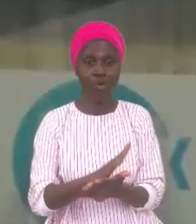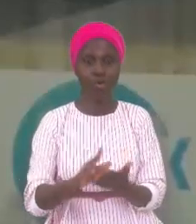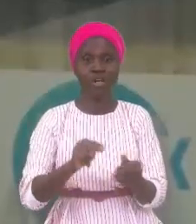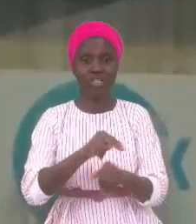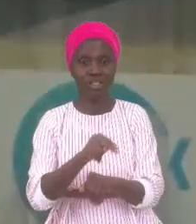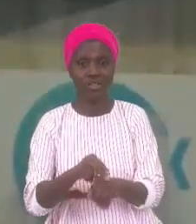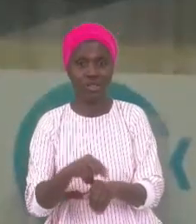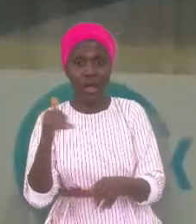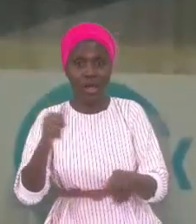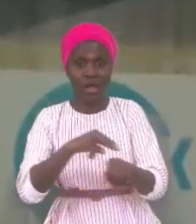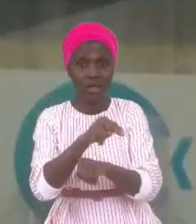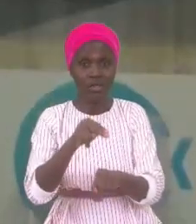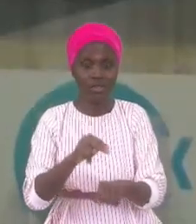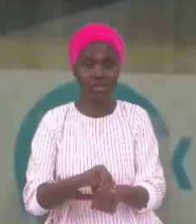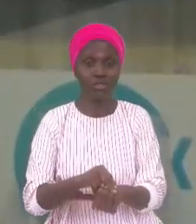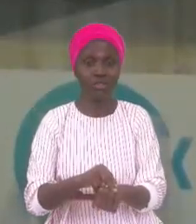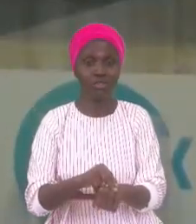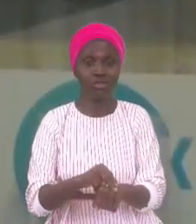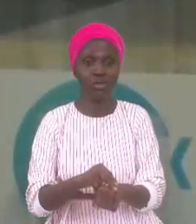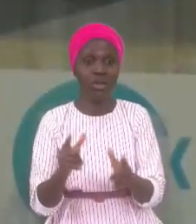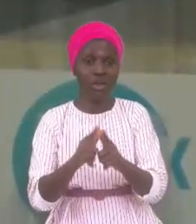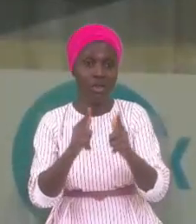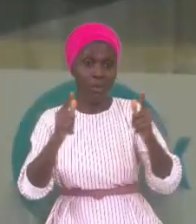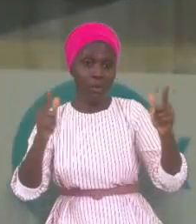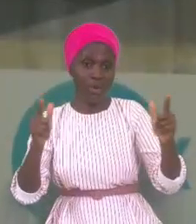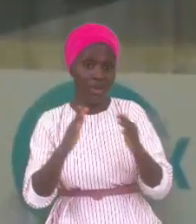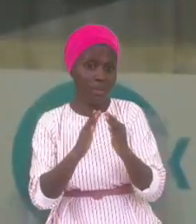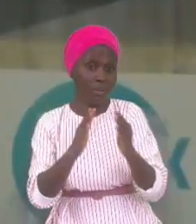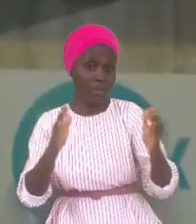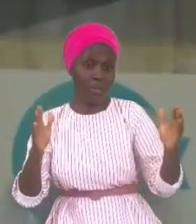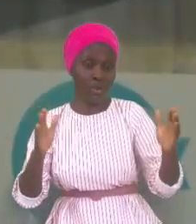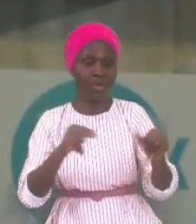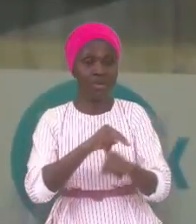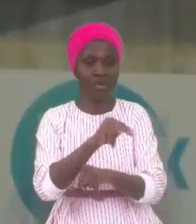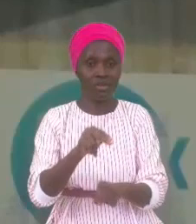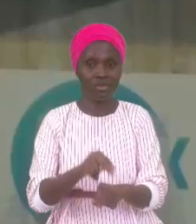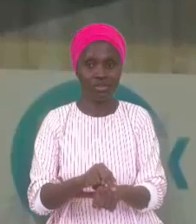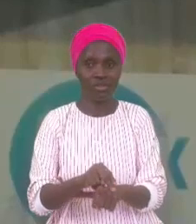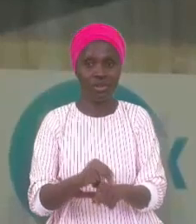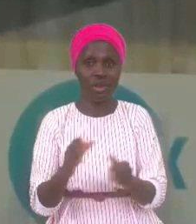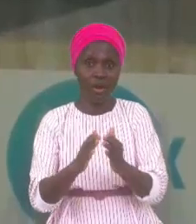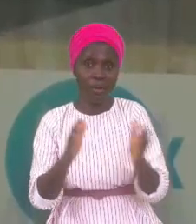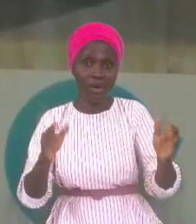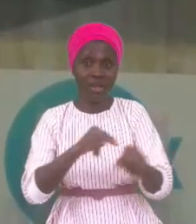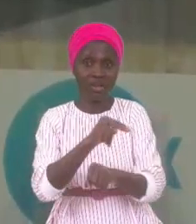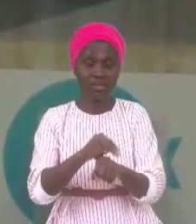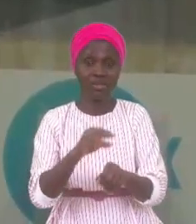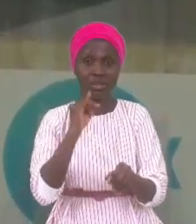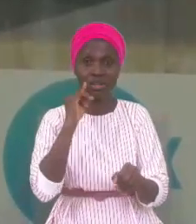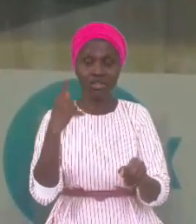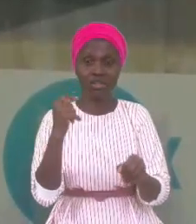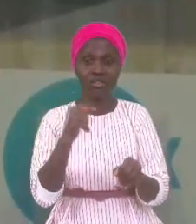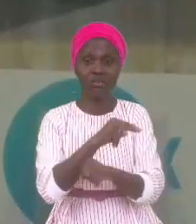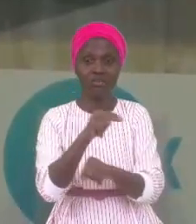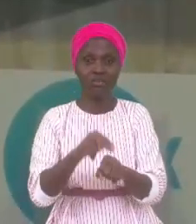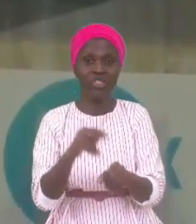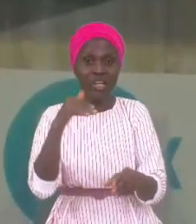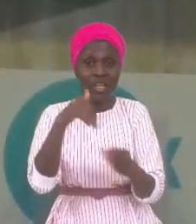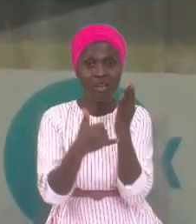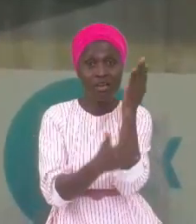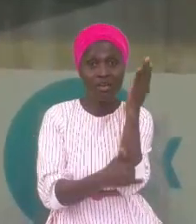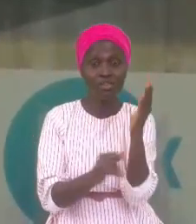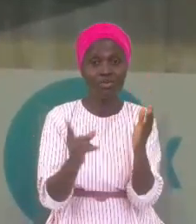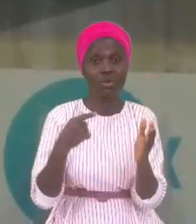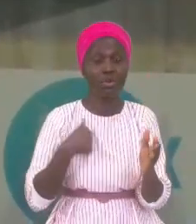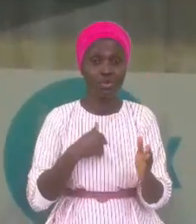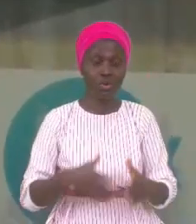within a bigger nation. The bigger nation is the nation where we live, is the country where we live, is the